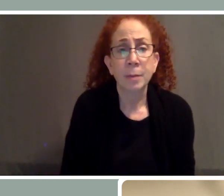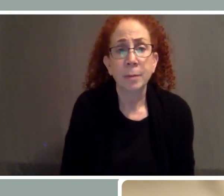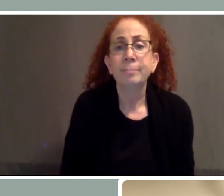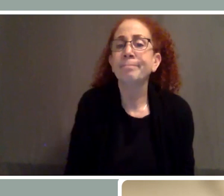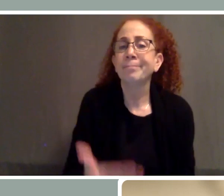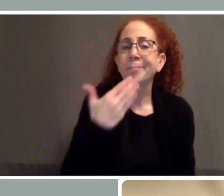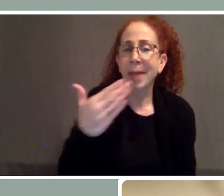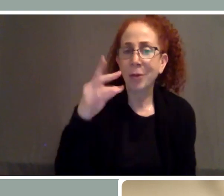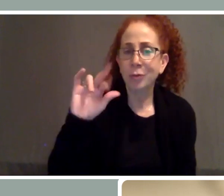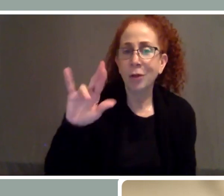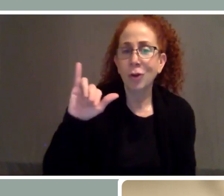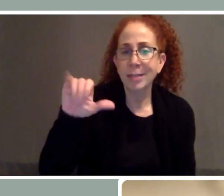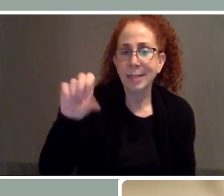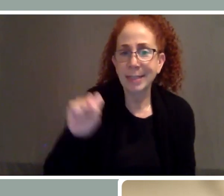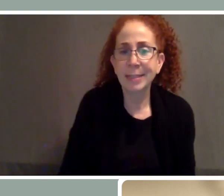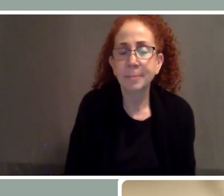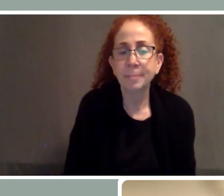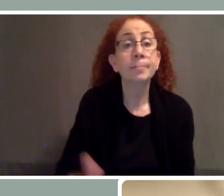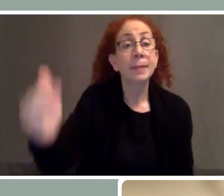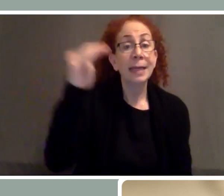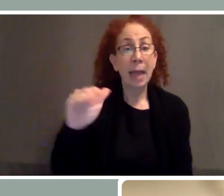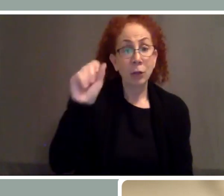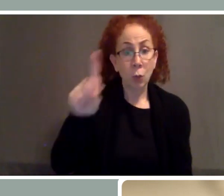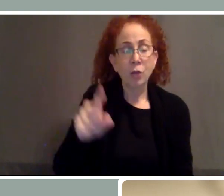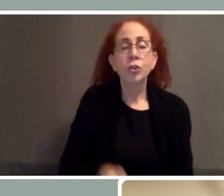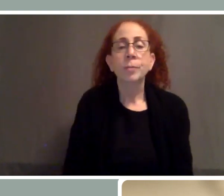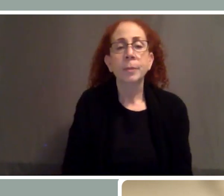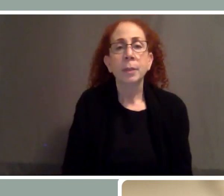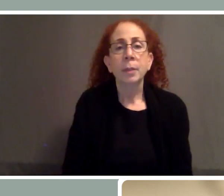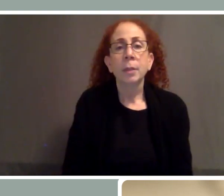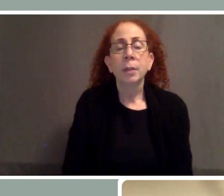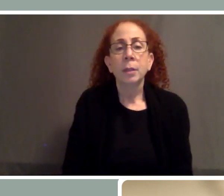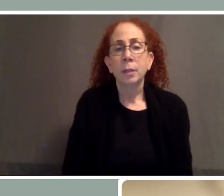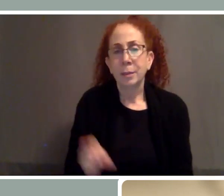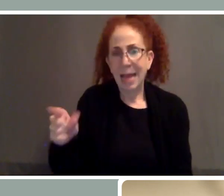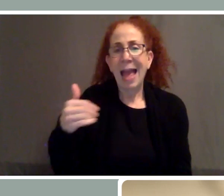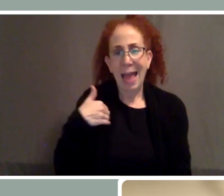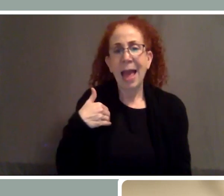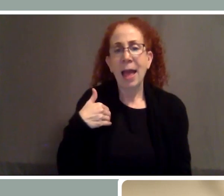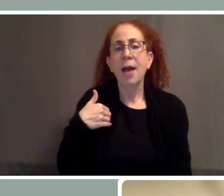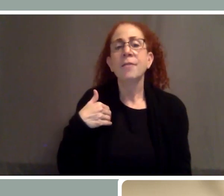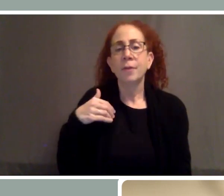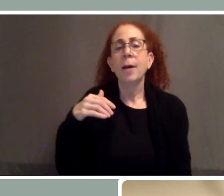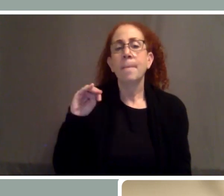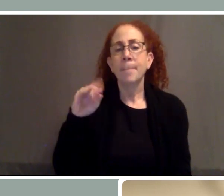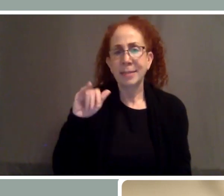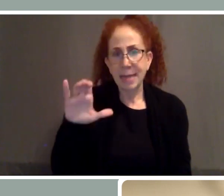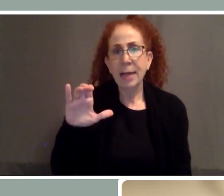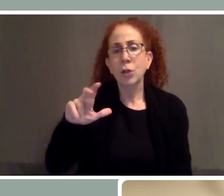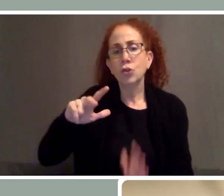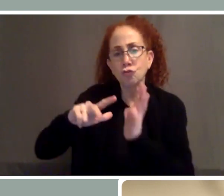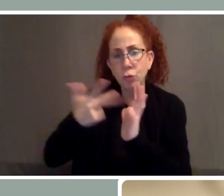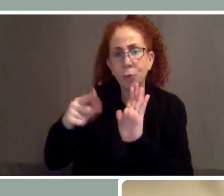Thanks, Dr. Isaacs. Our next question is from someone with metastatic TNBC, triple negative